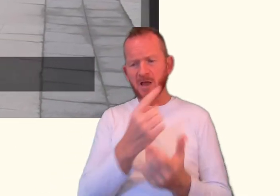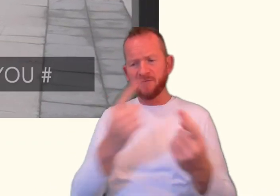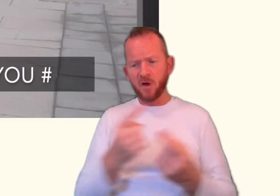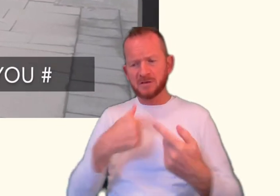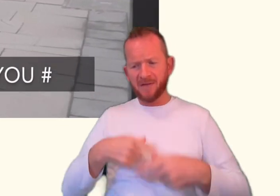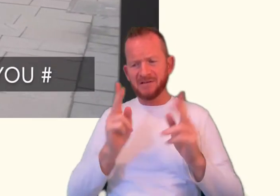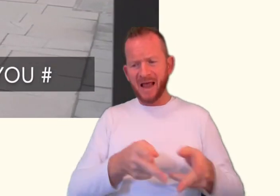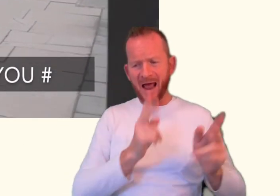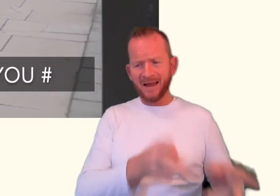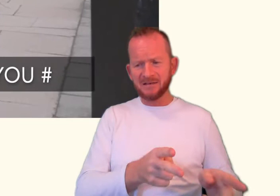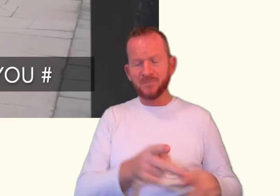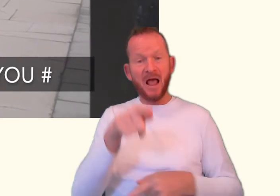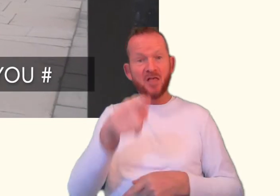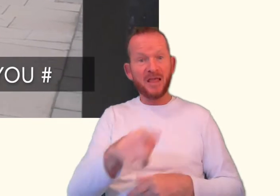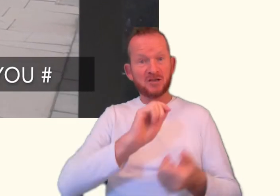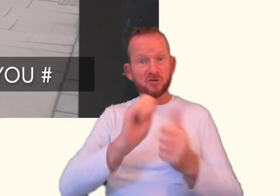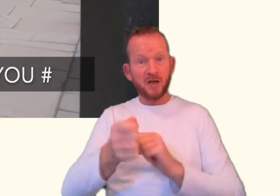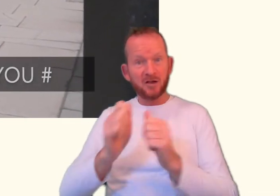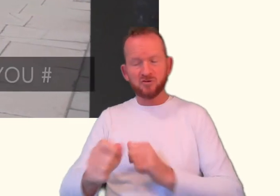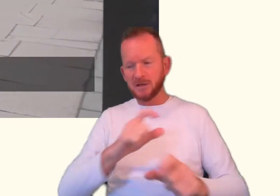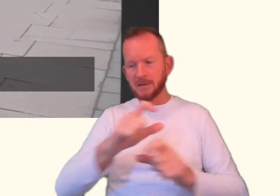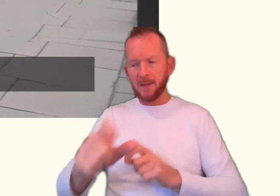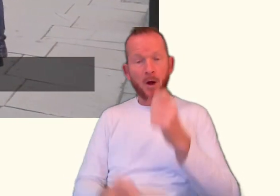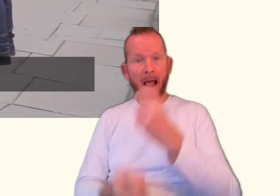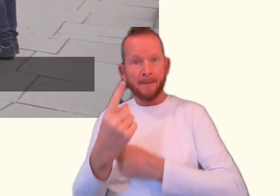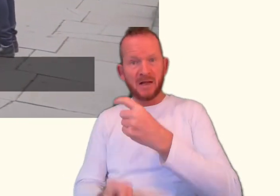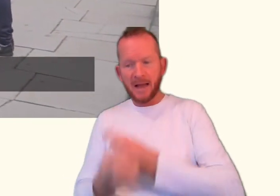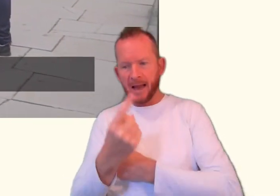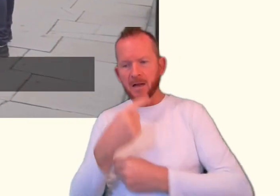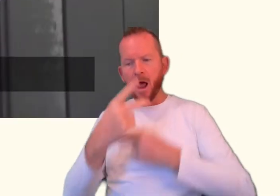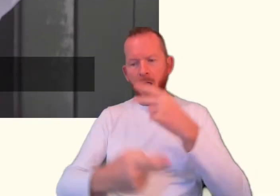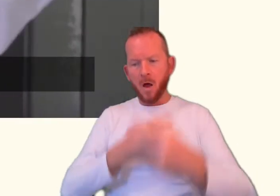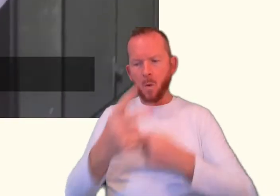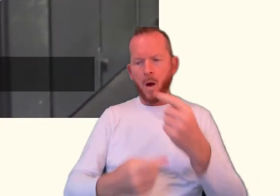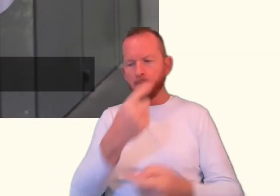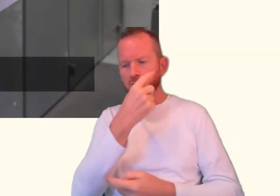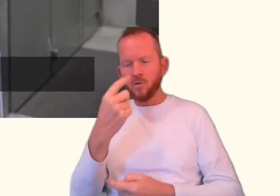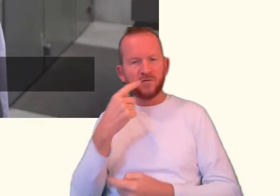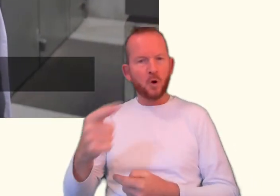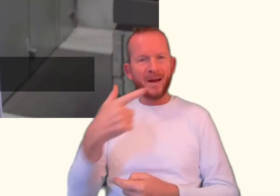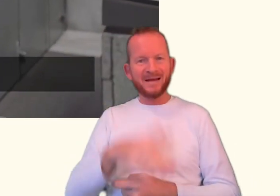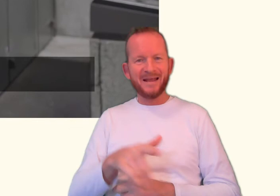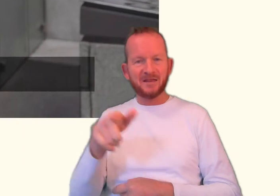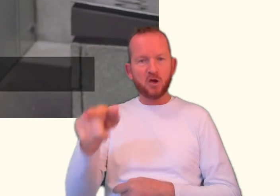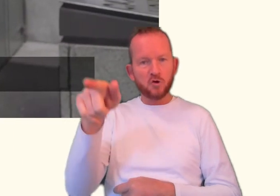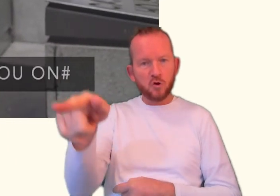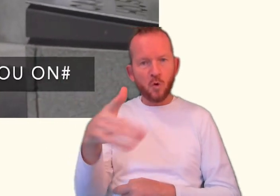on happening, what more proof do we need that you have lied?